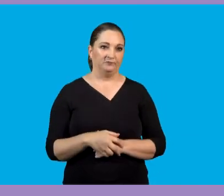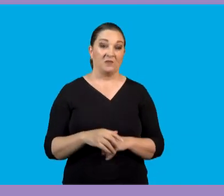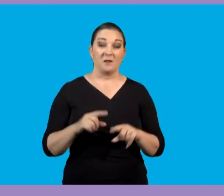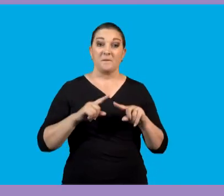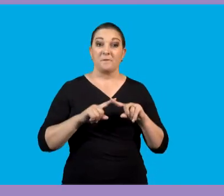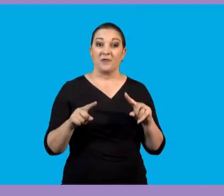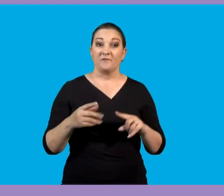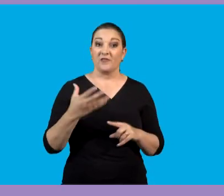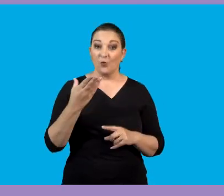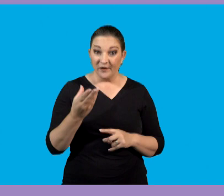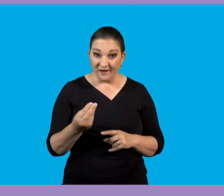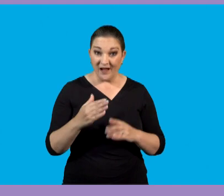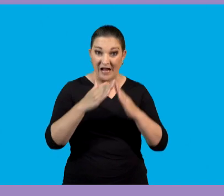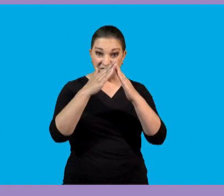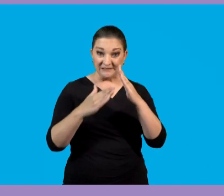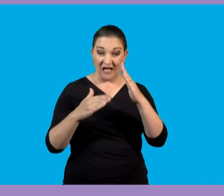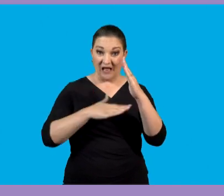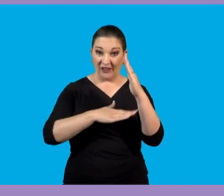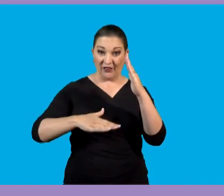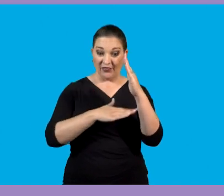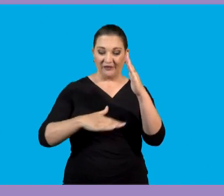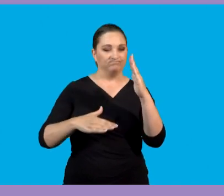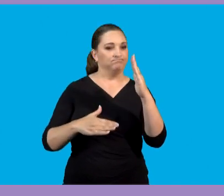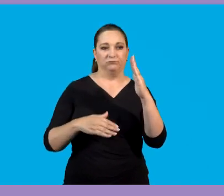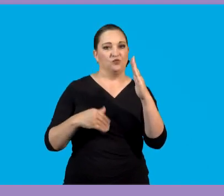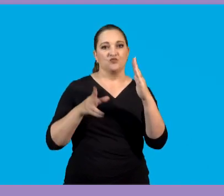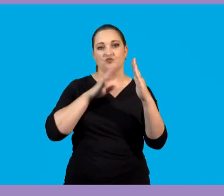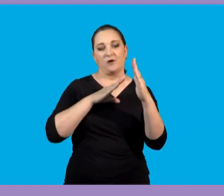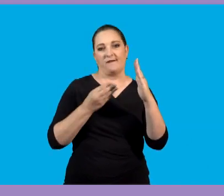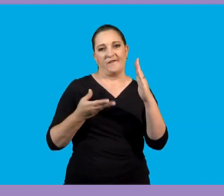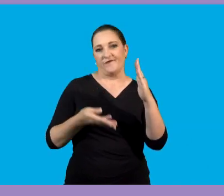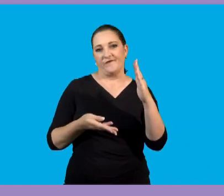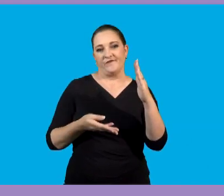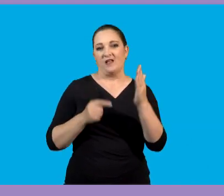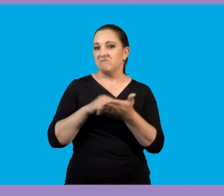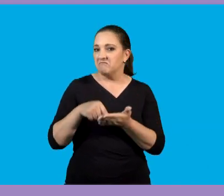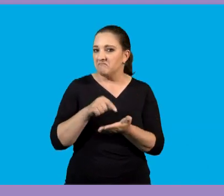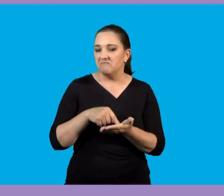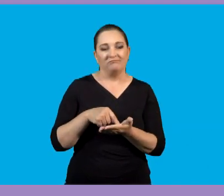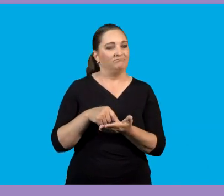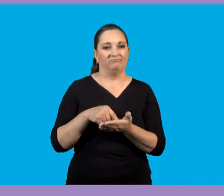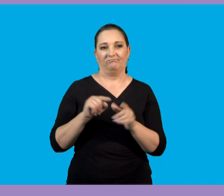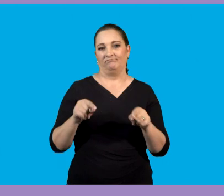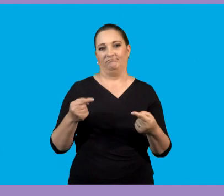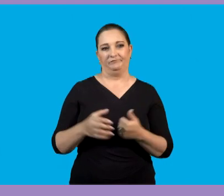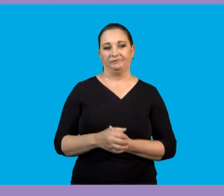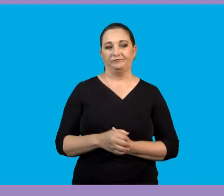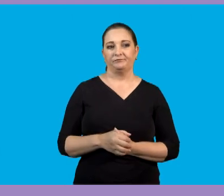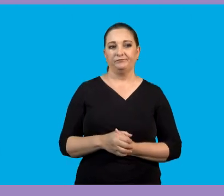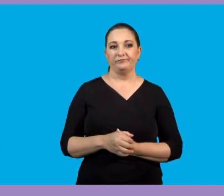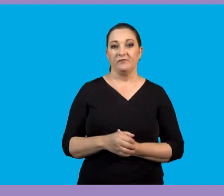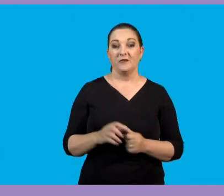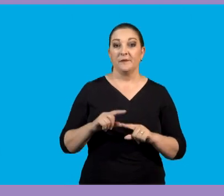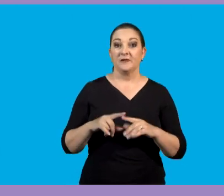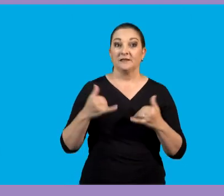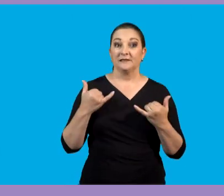Now, because we don't have the third side there and we can't calculate it, if it were a right angle triangle, we would be able to calculate it. So